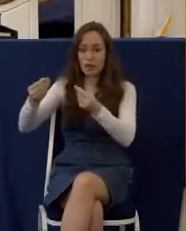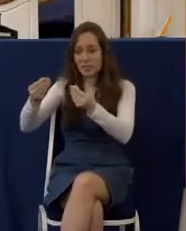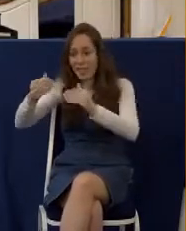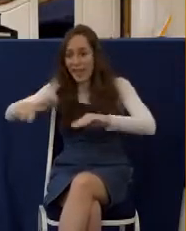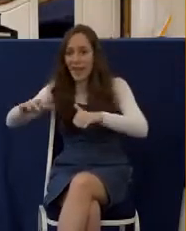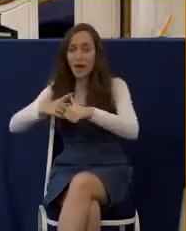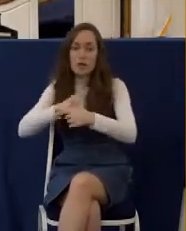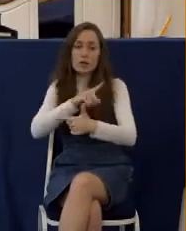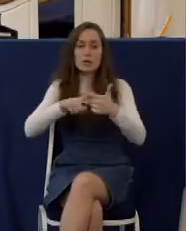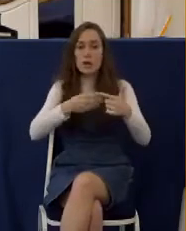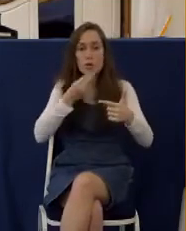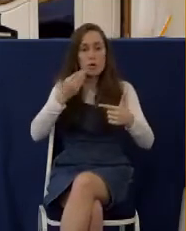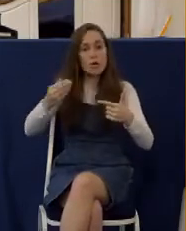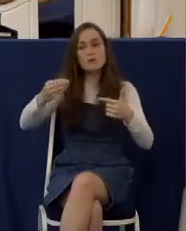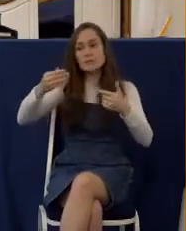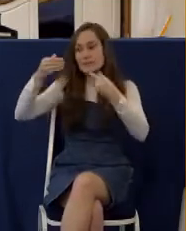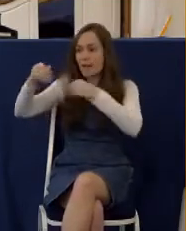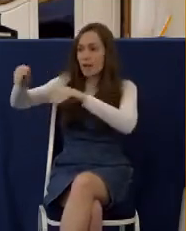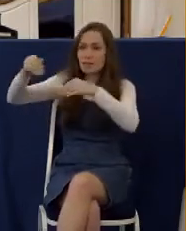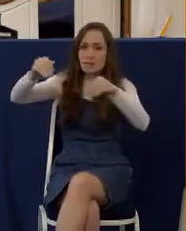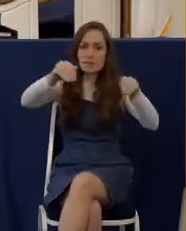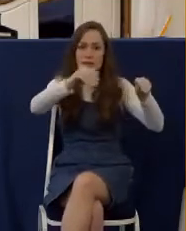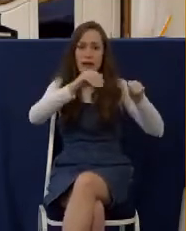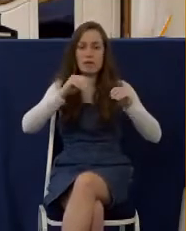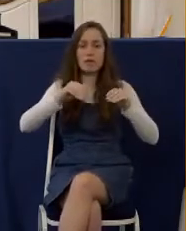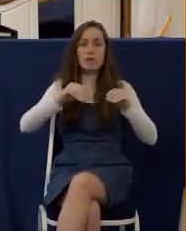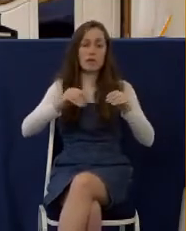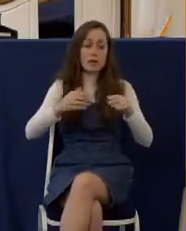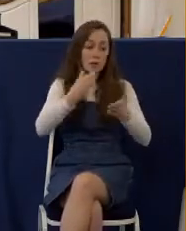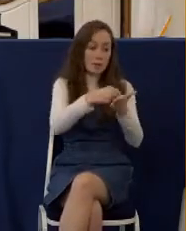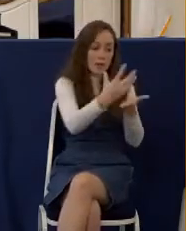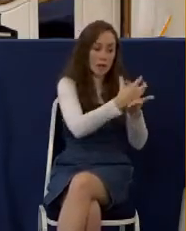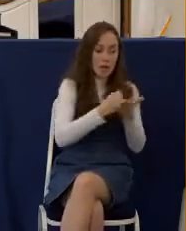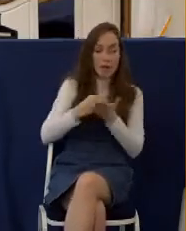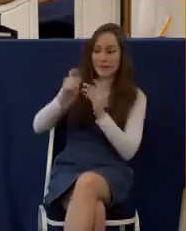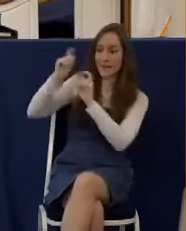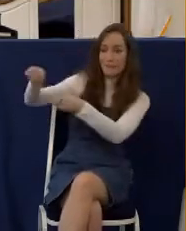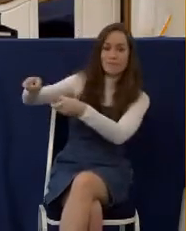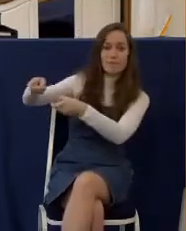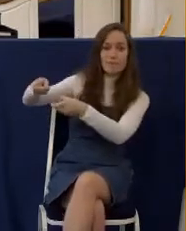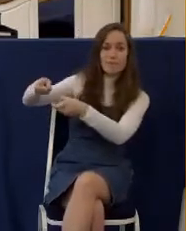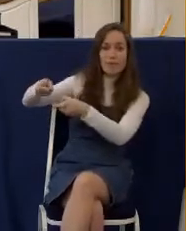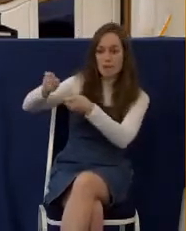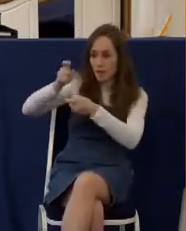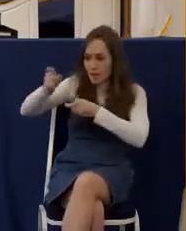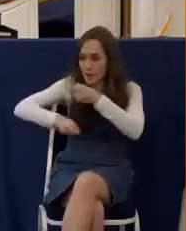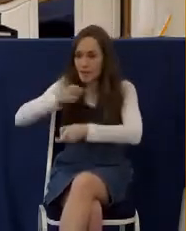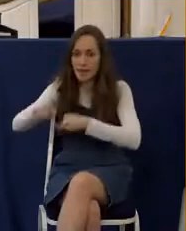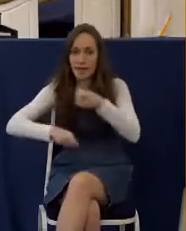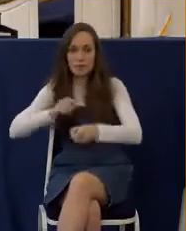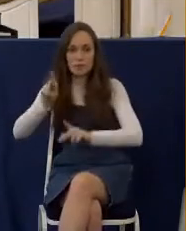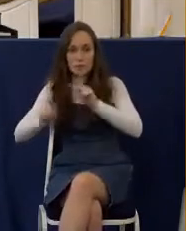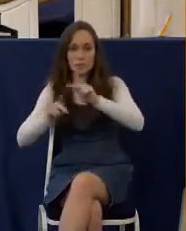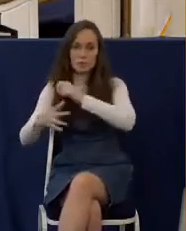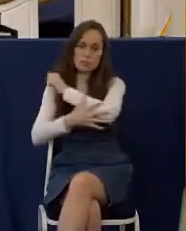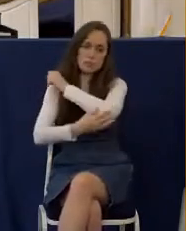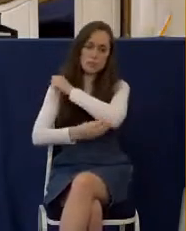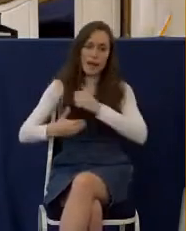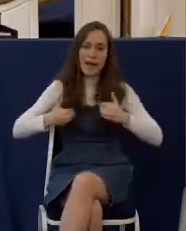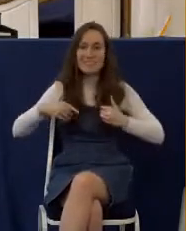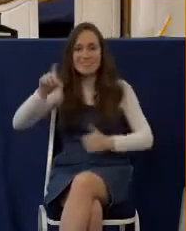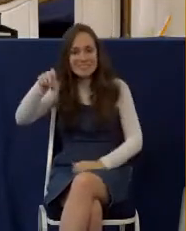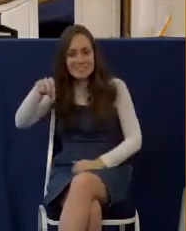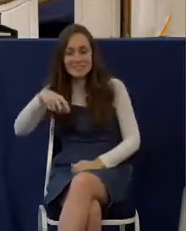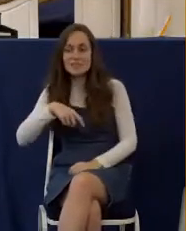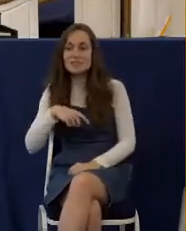the money, lay it at the feet of the apostles, and they would take the money and they would give it to people that were in need. And